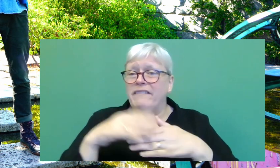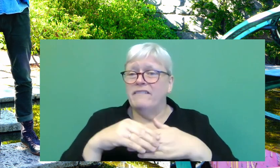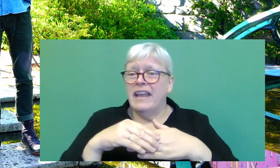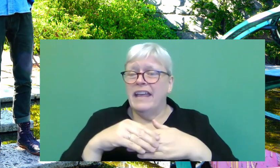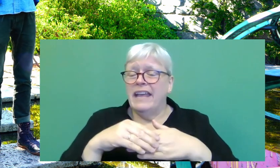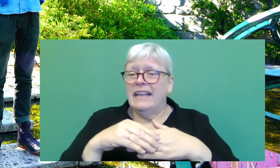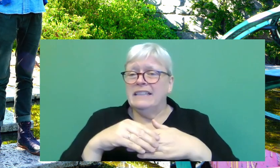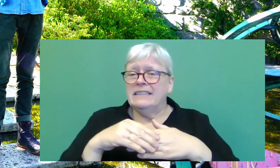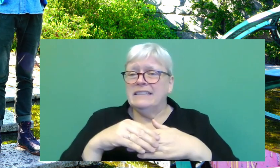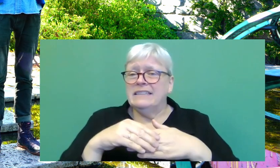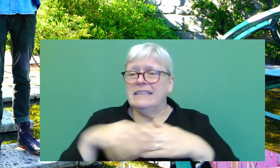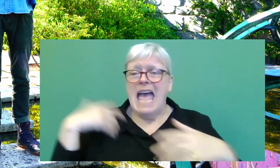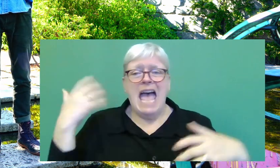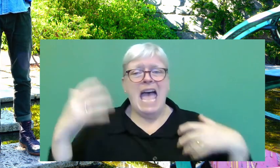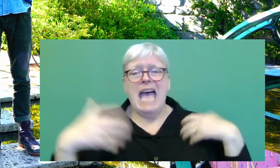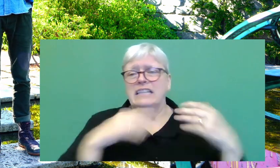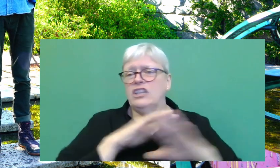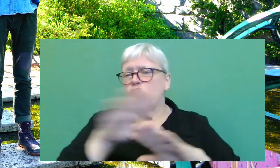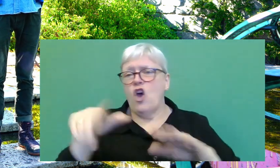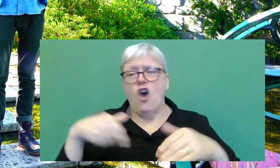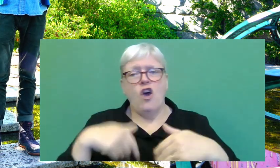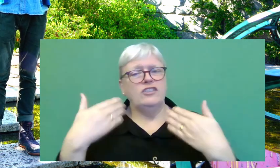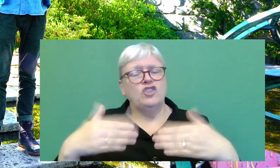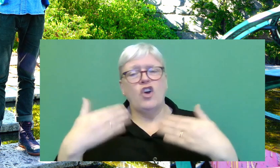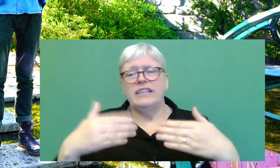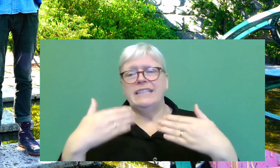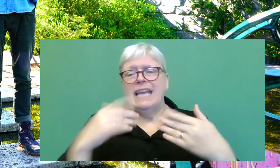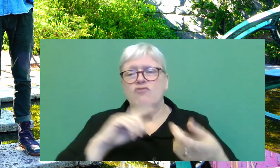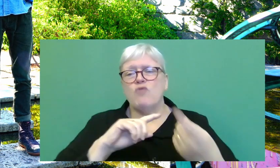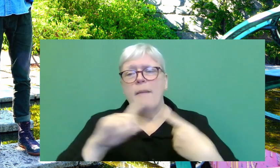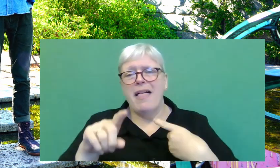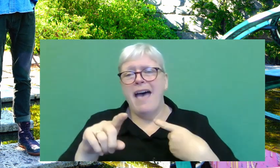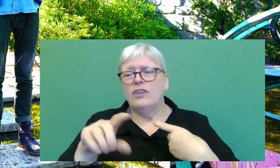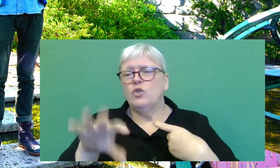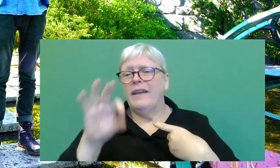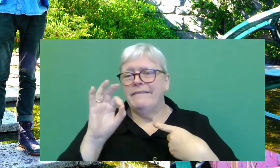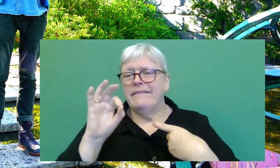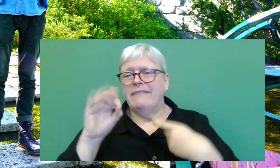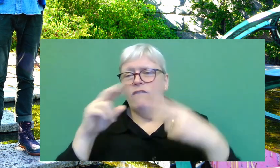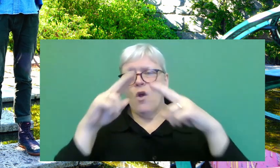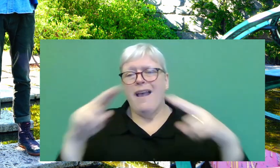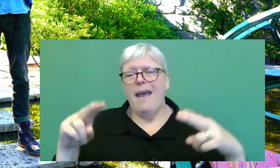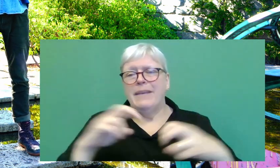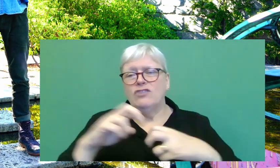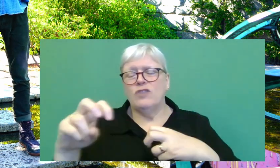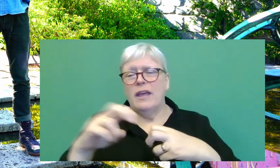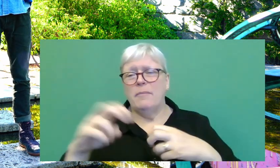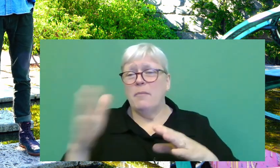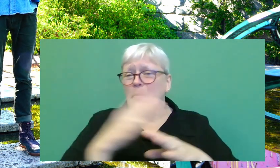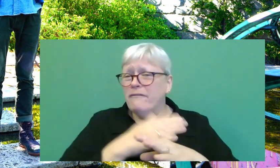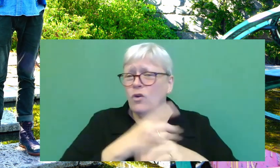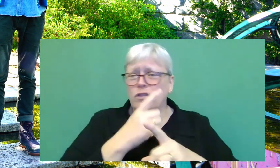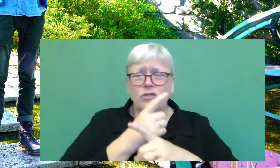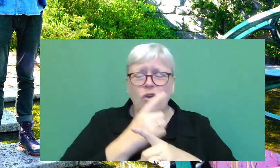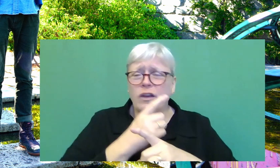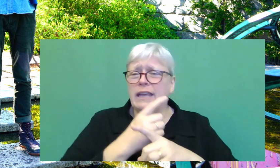invite for a camping trip that needs the numbers, before any notion of talking in the past tense is fathomable,